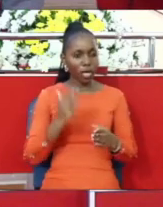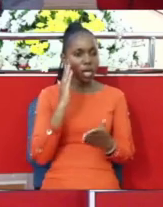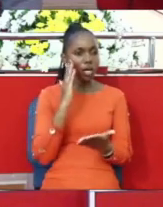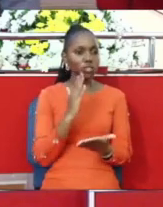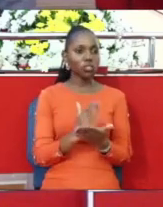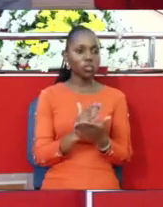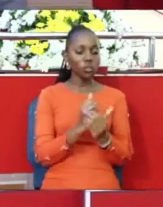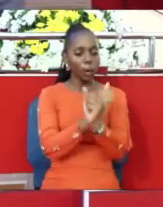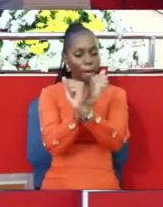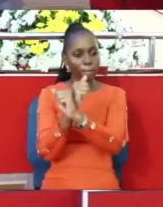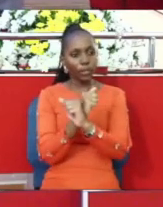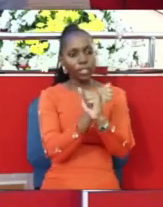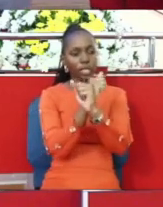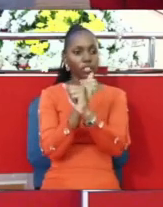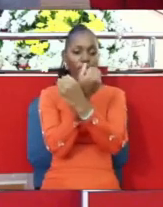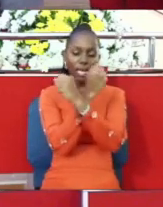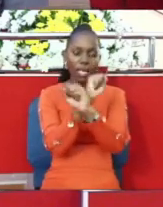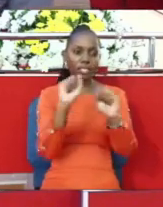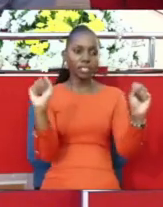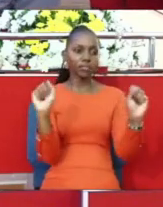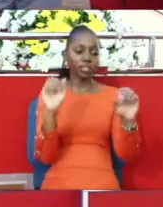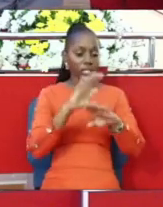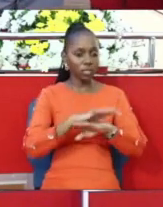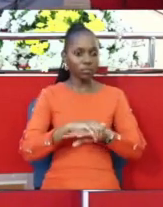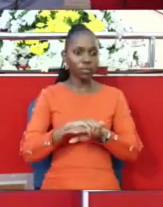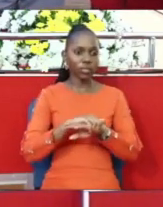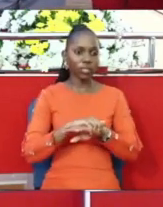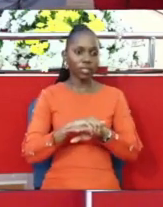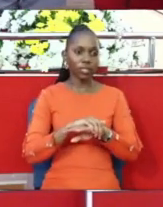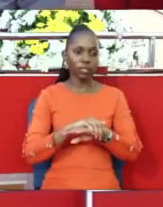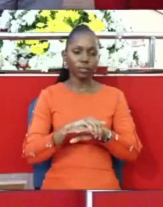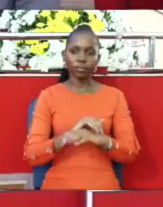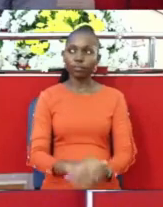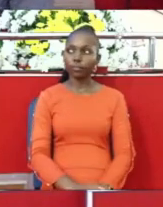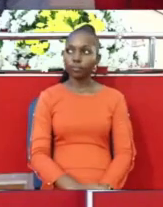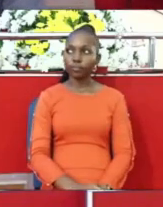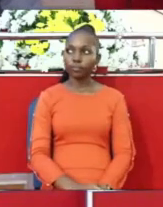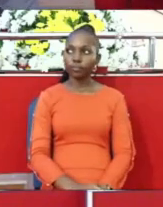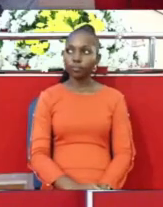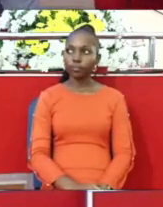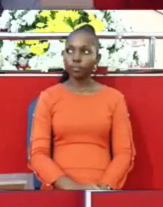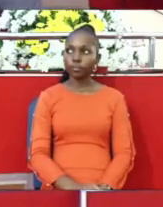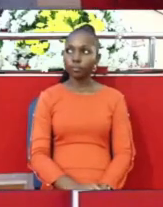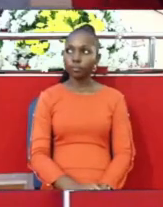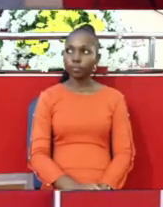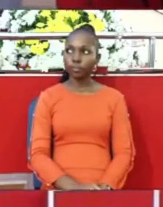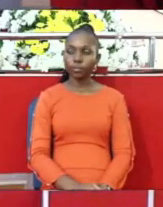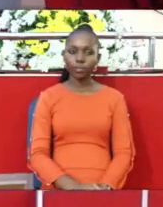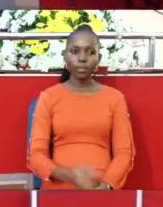and protection can be found. Na ulinzi unaweza patikana. I told you about this clip that I